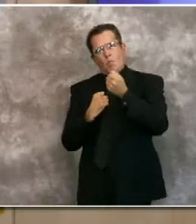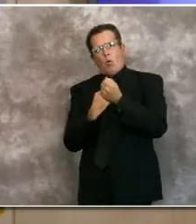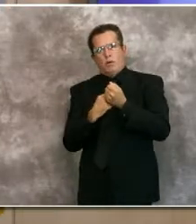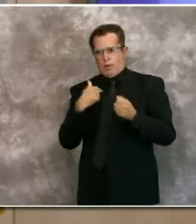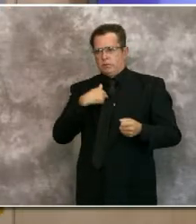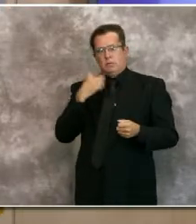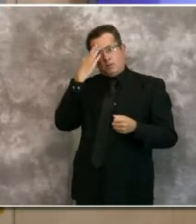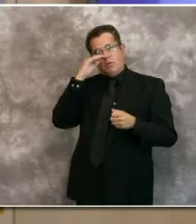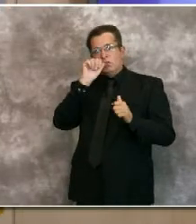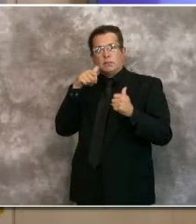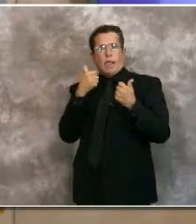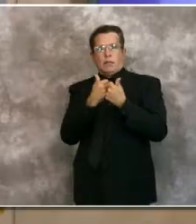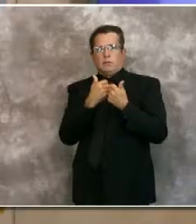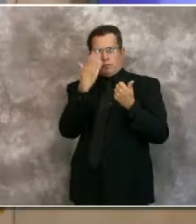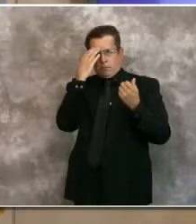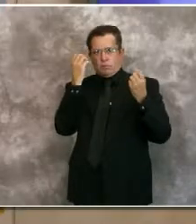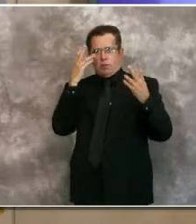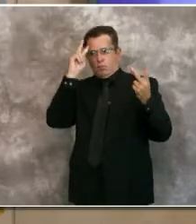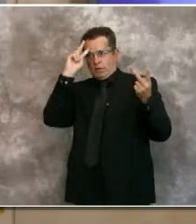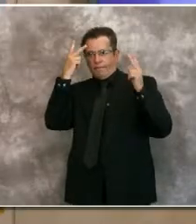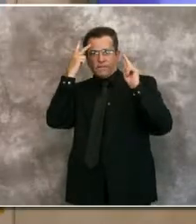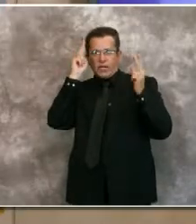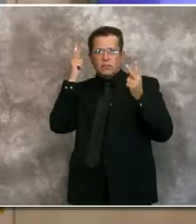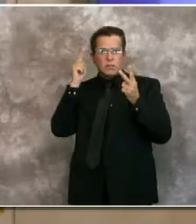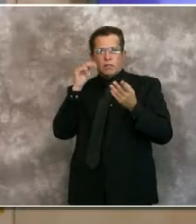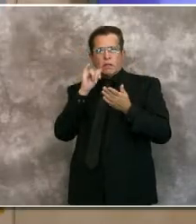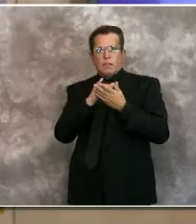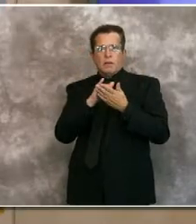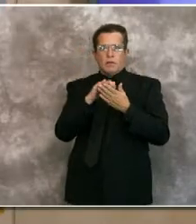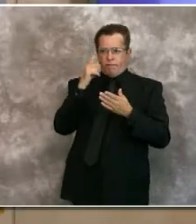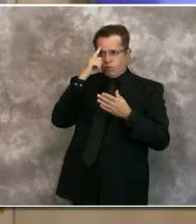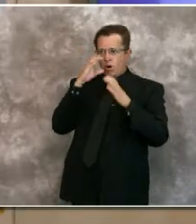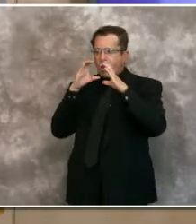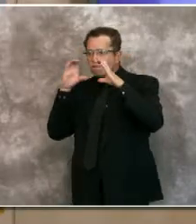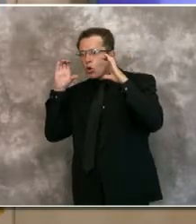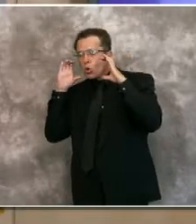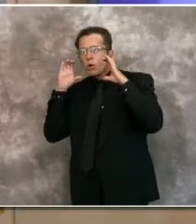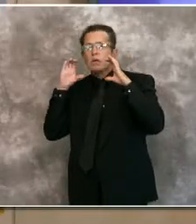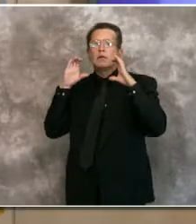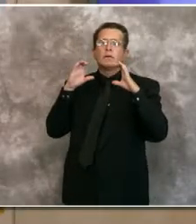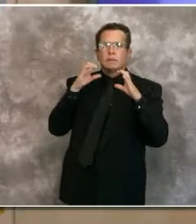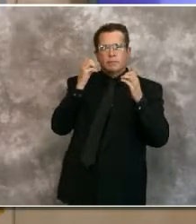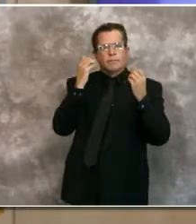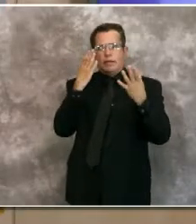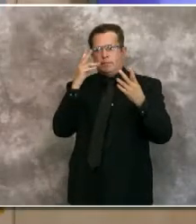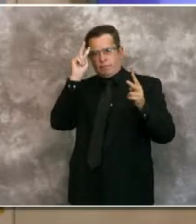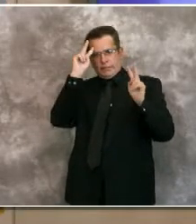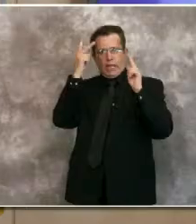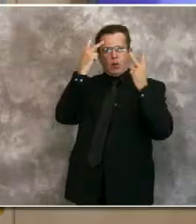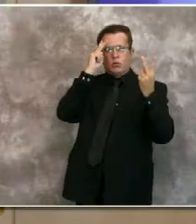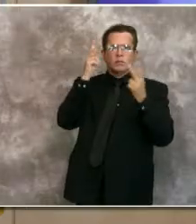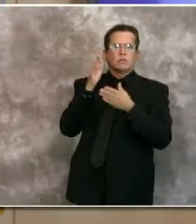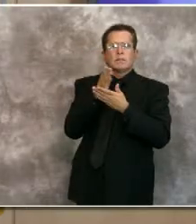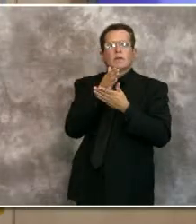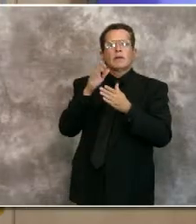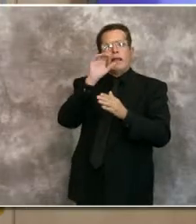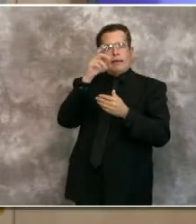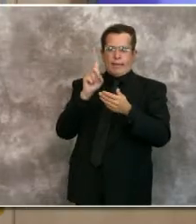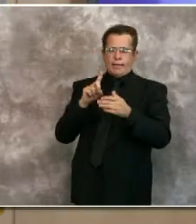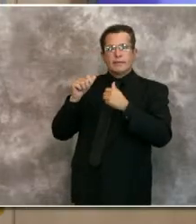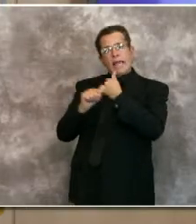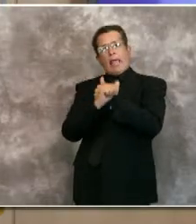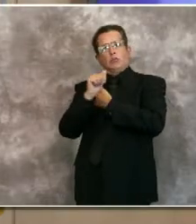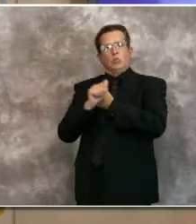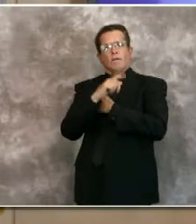so much misinformation that gets shared about the validity of face coverings. There's so much misinformation that gets shared about the danger of